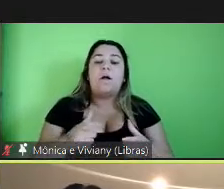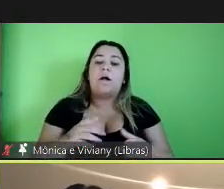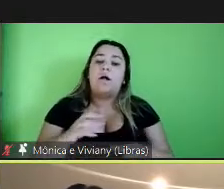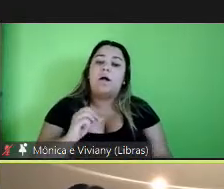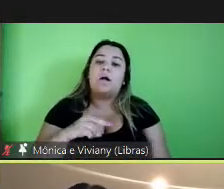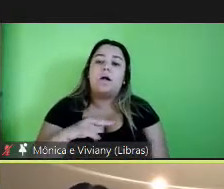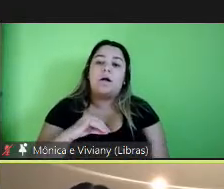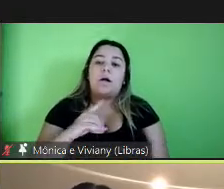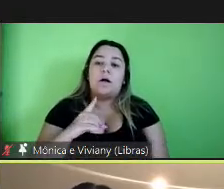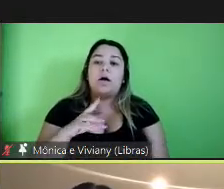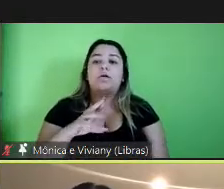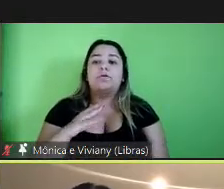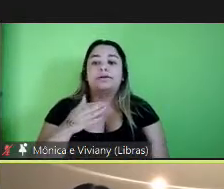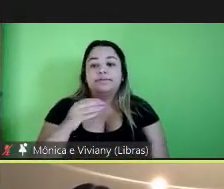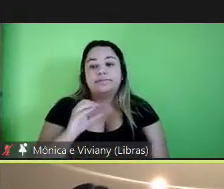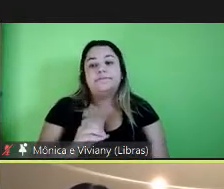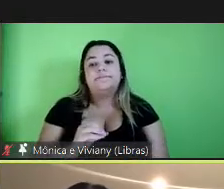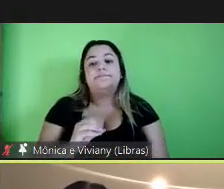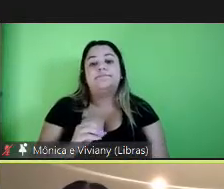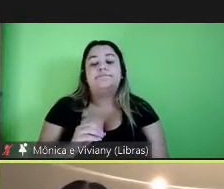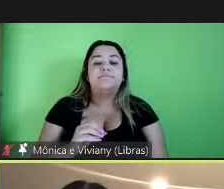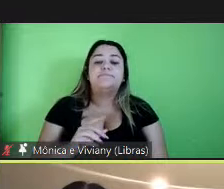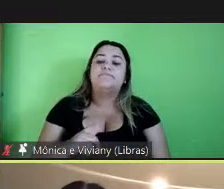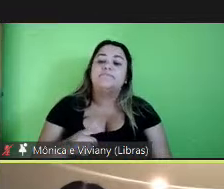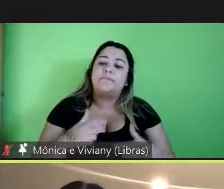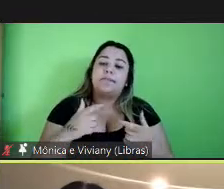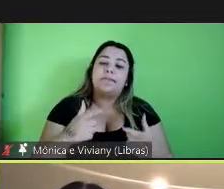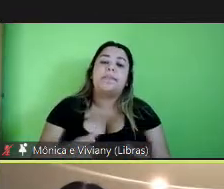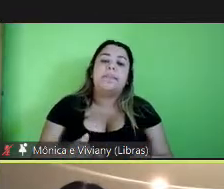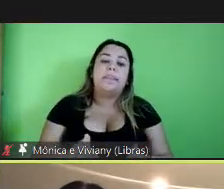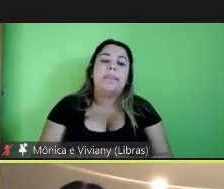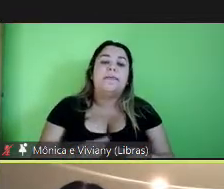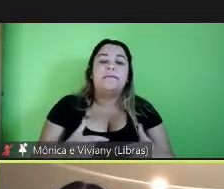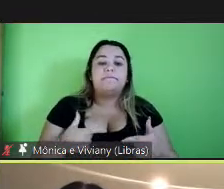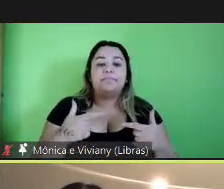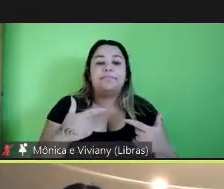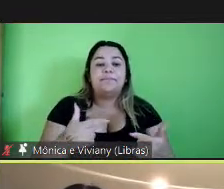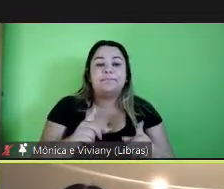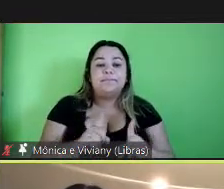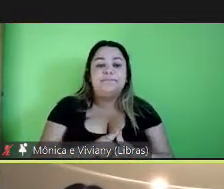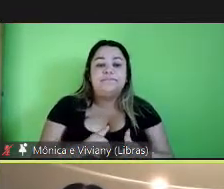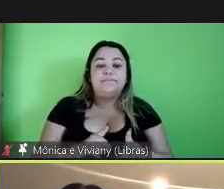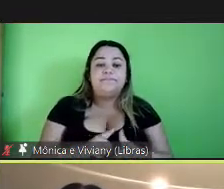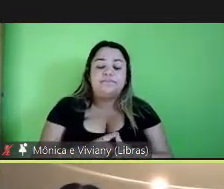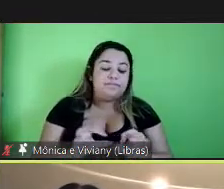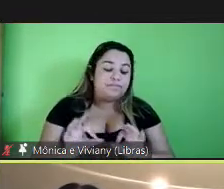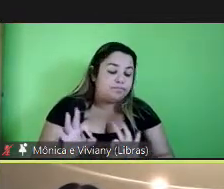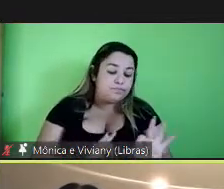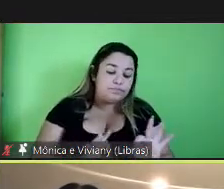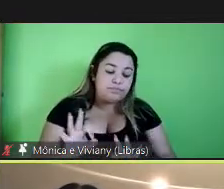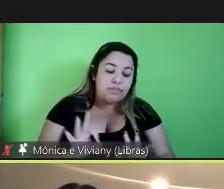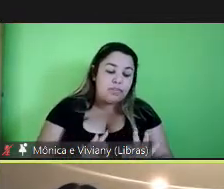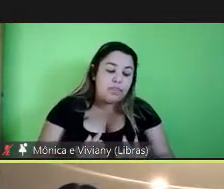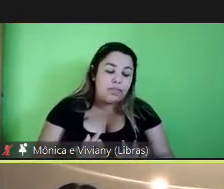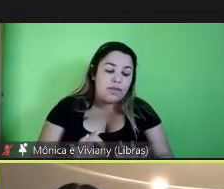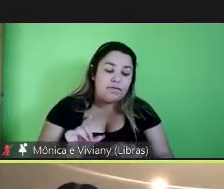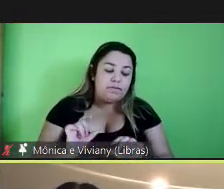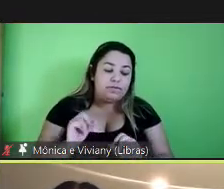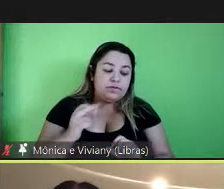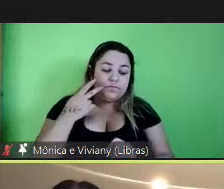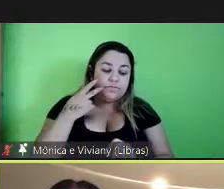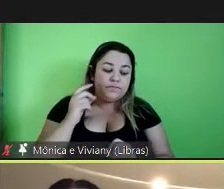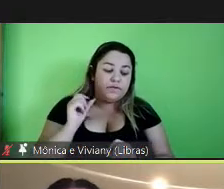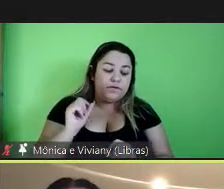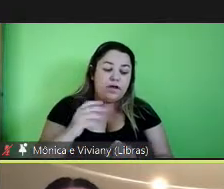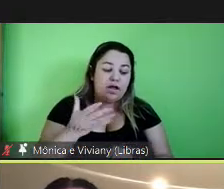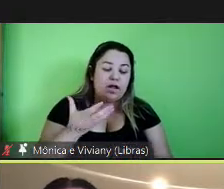the aspirations and challenges as well of different organisations. And I think just acknowledging the change of mindset